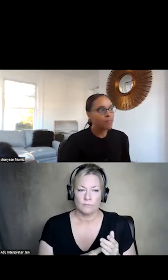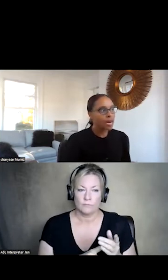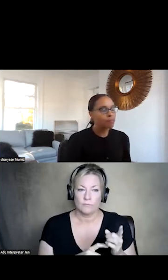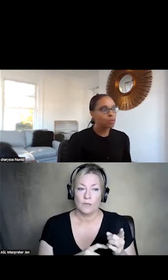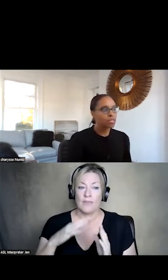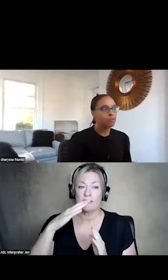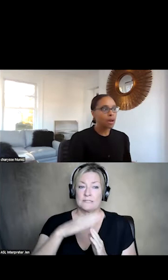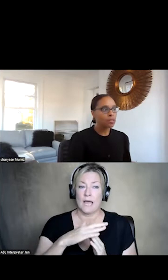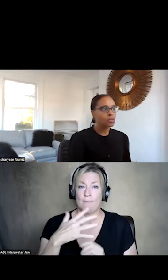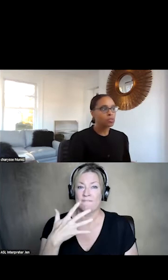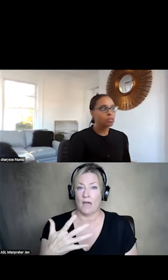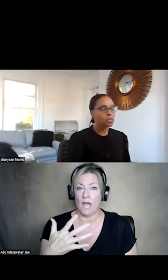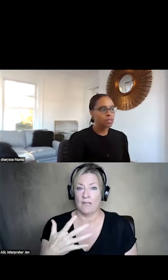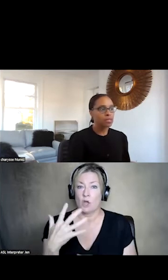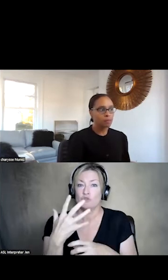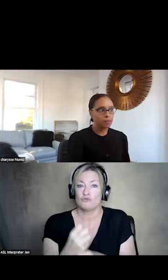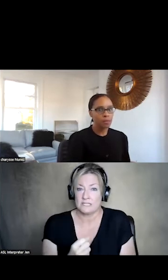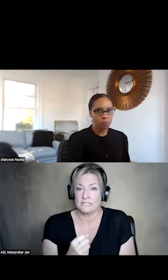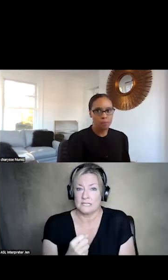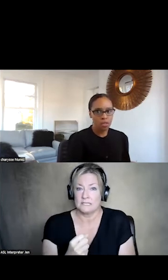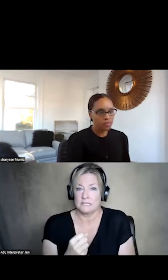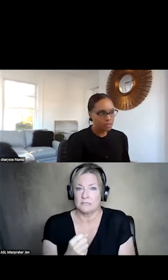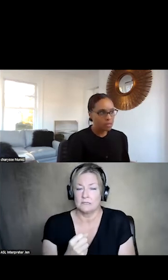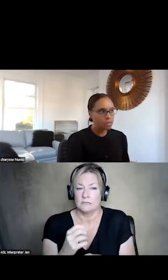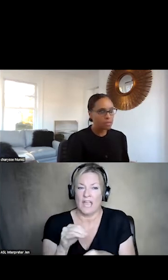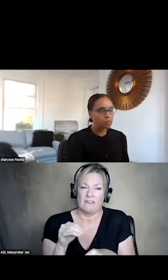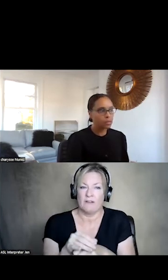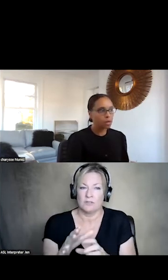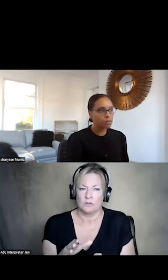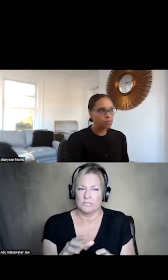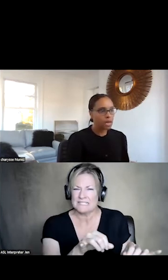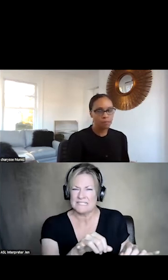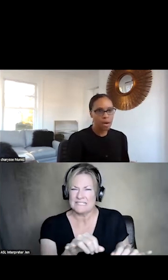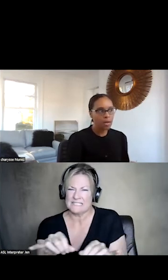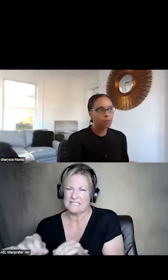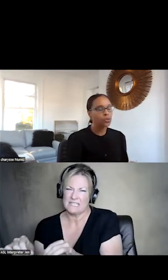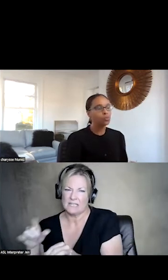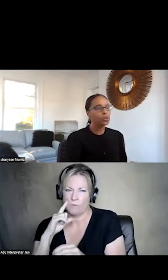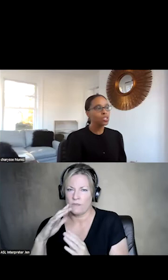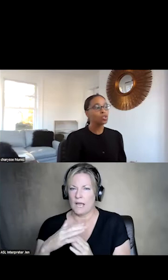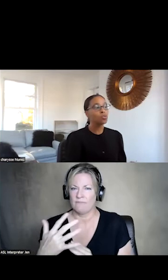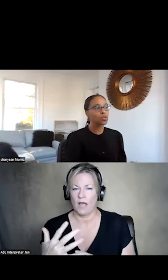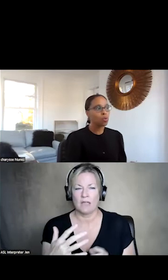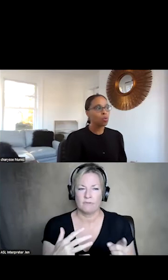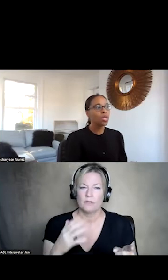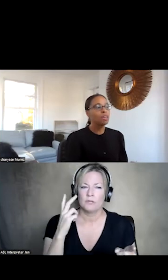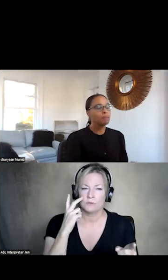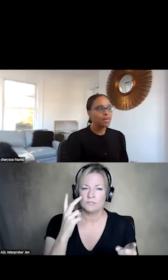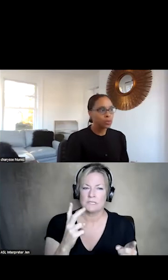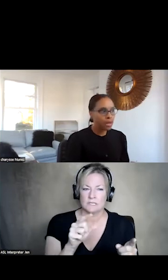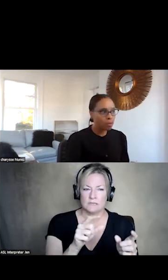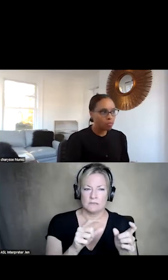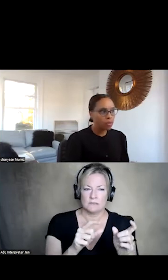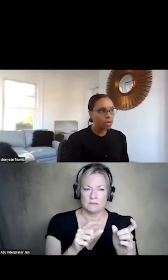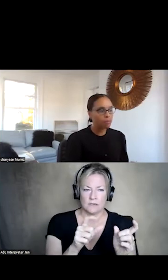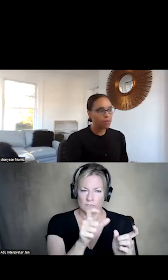top 5 trusted advisors, there's pretty much consistency when it comes to the top 5. So you will see across all